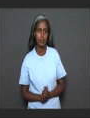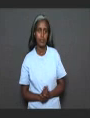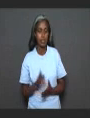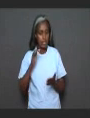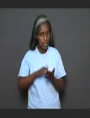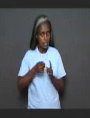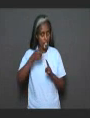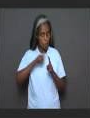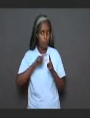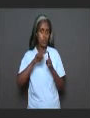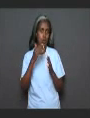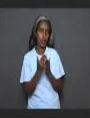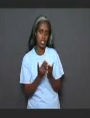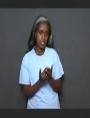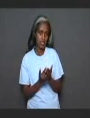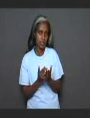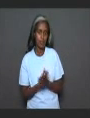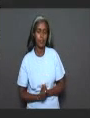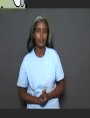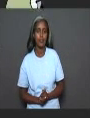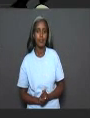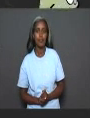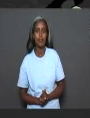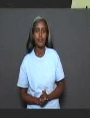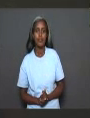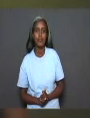Let's get back to our lesson.